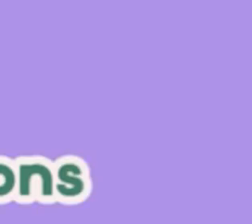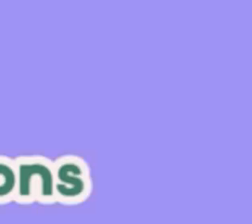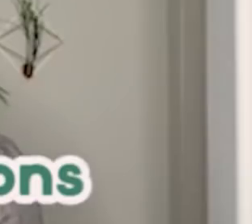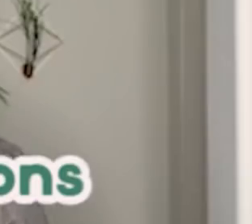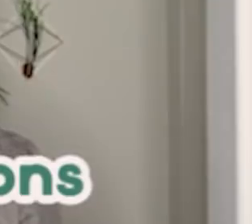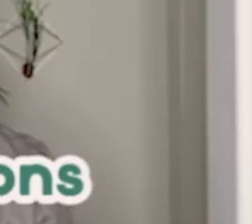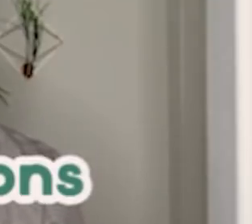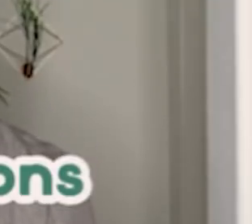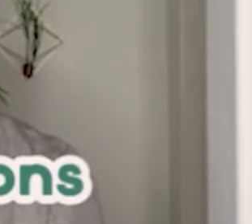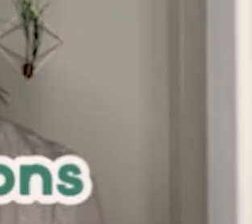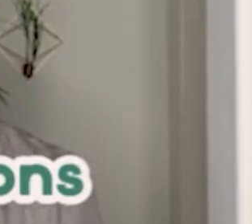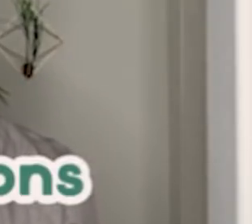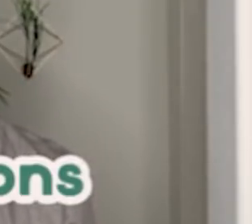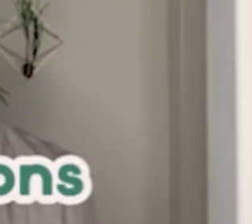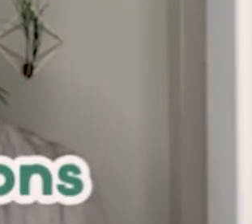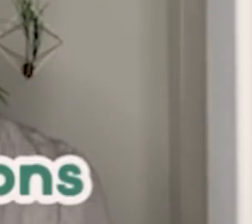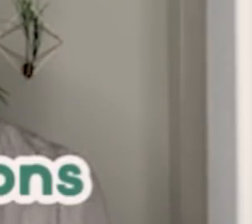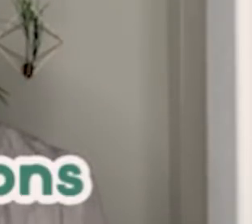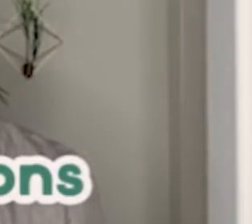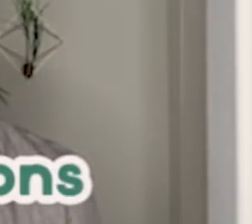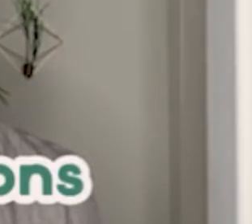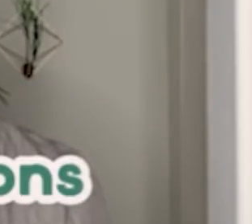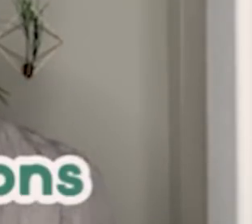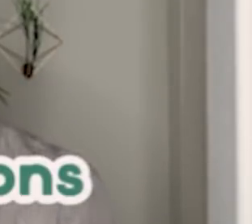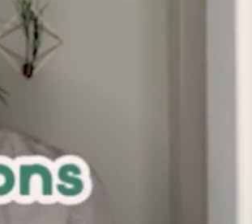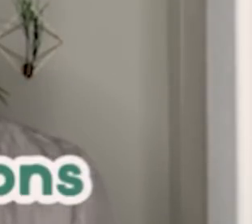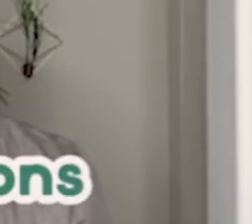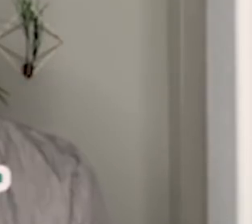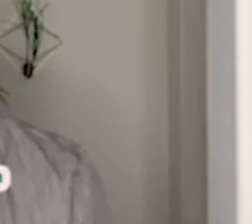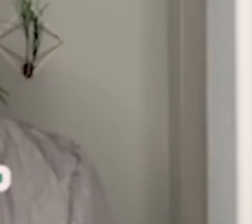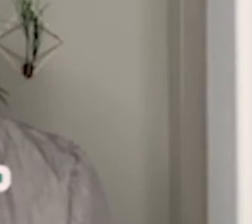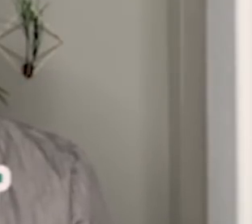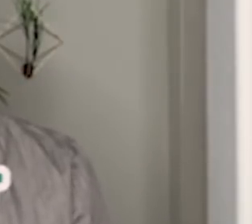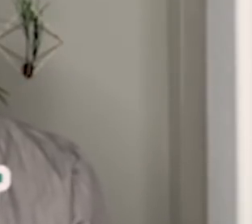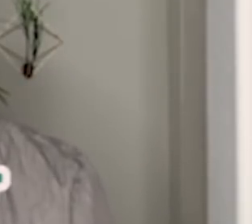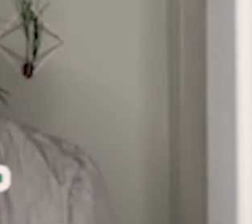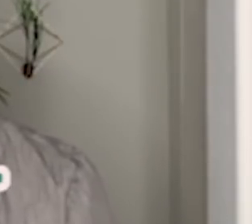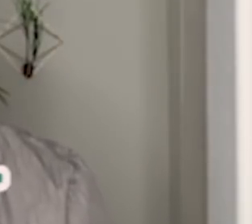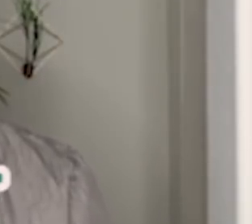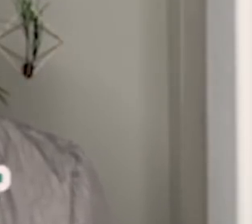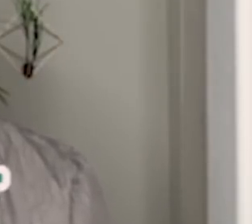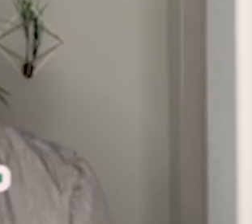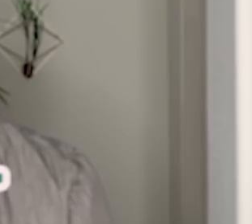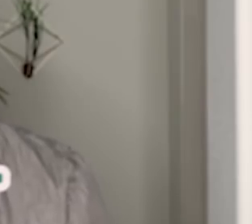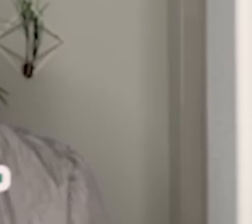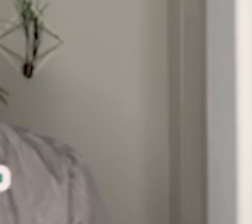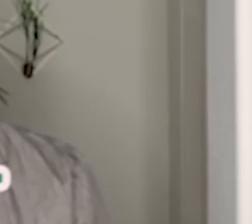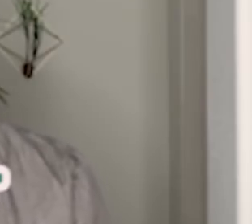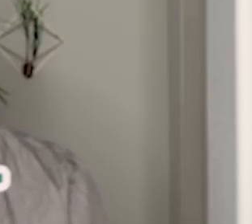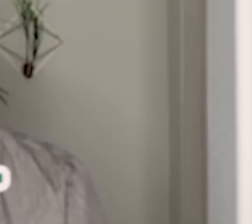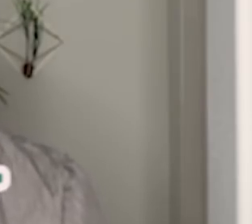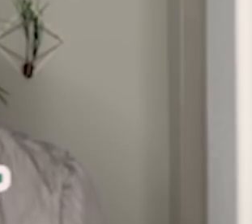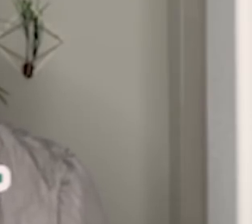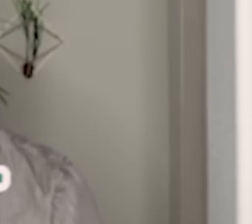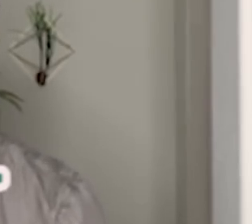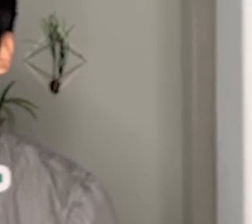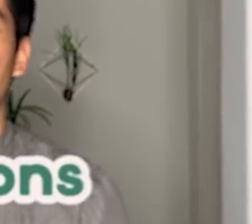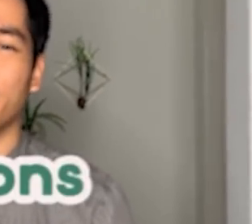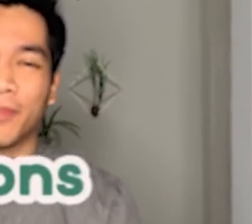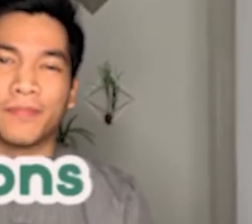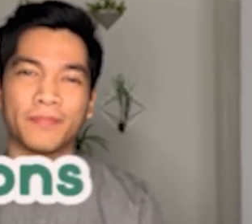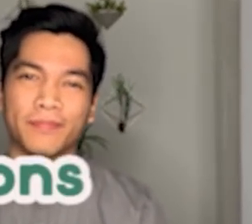the Christian Family Organization, the Active Together INC Forever.